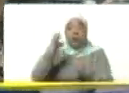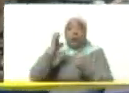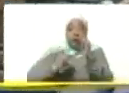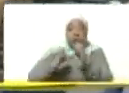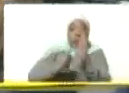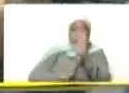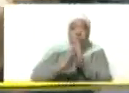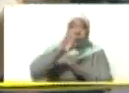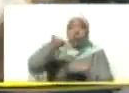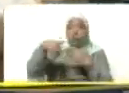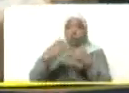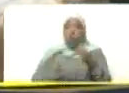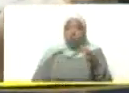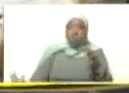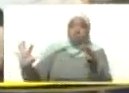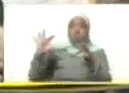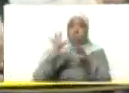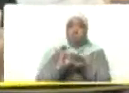en un todo.